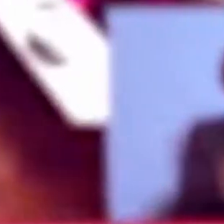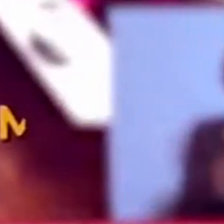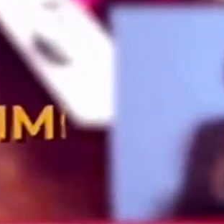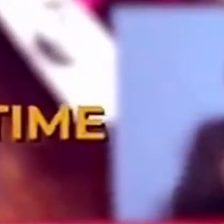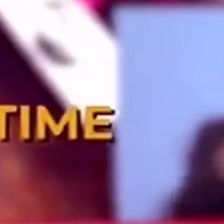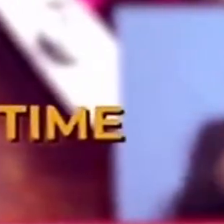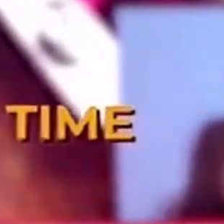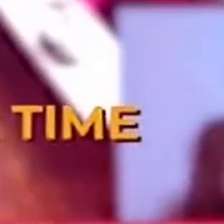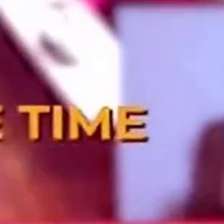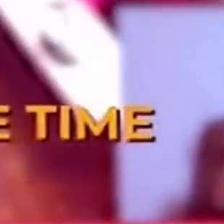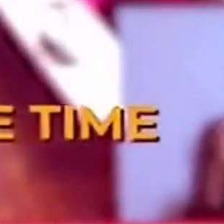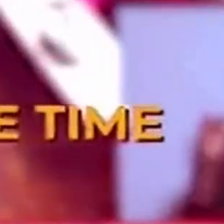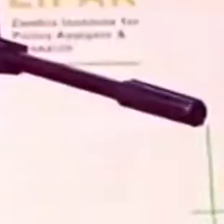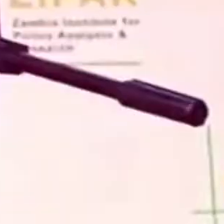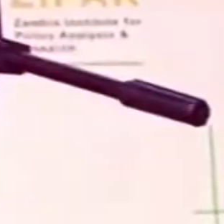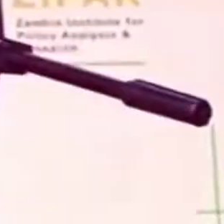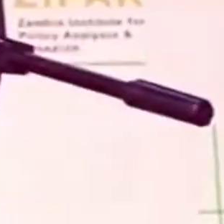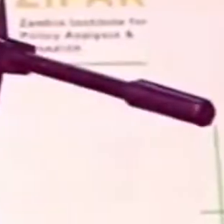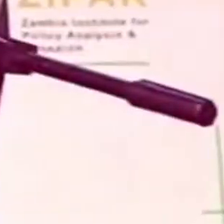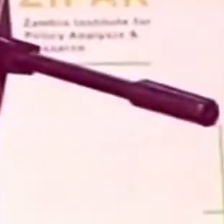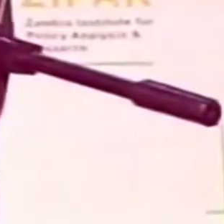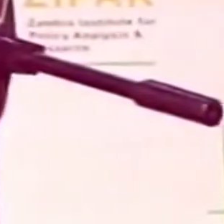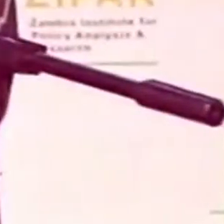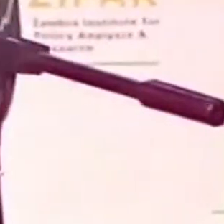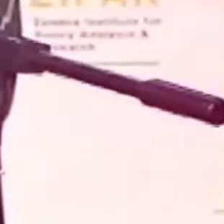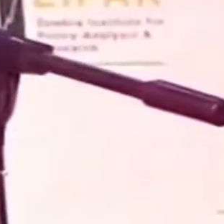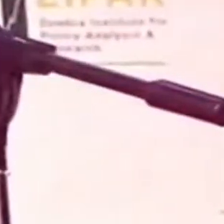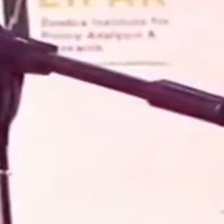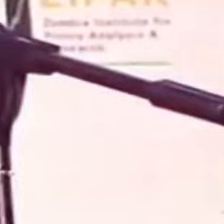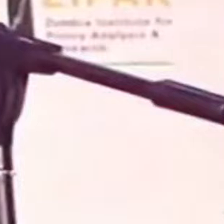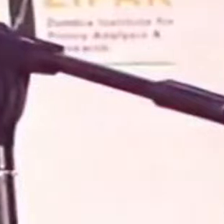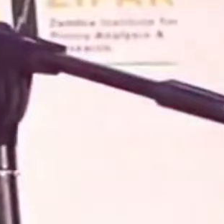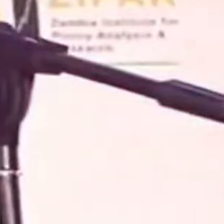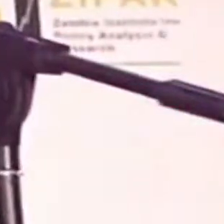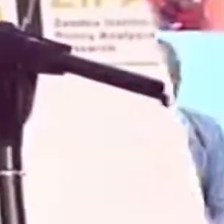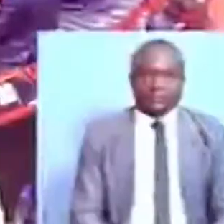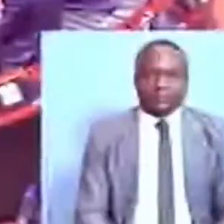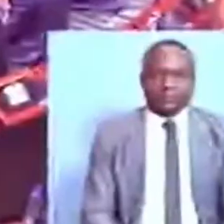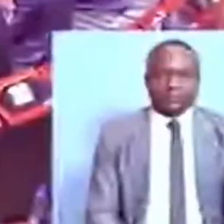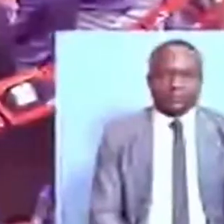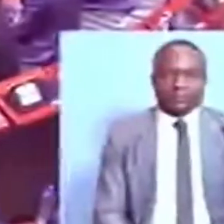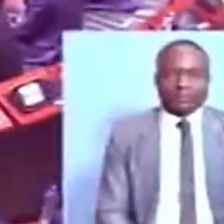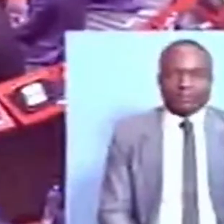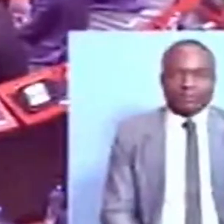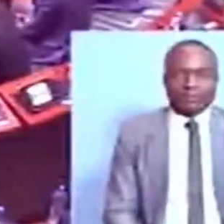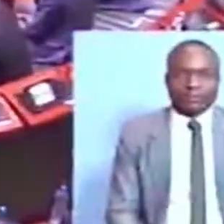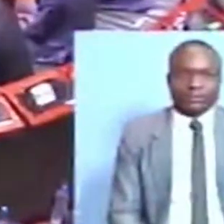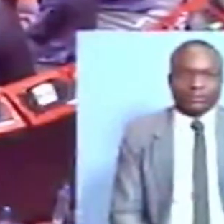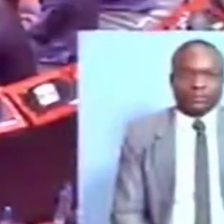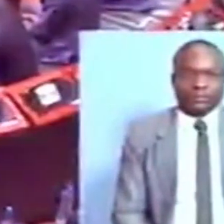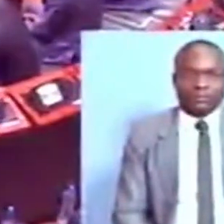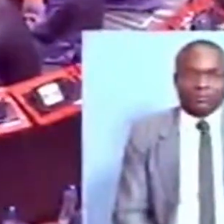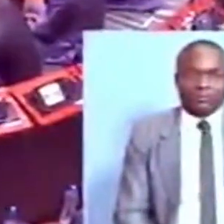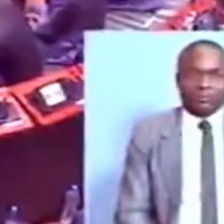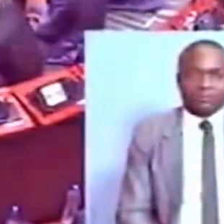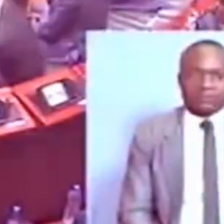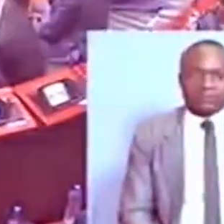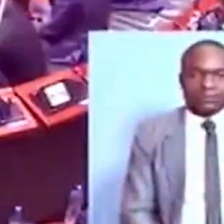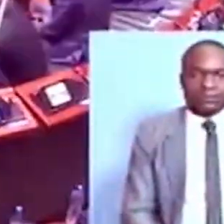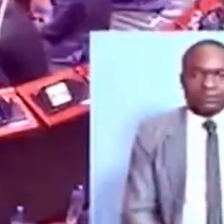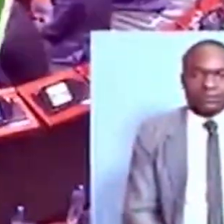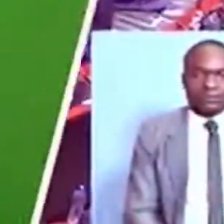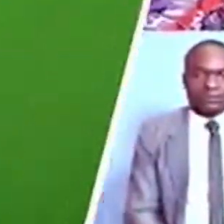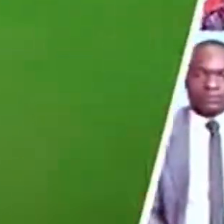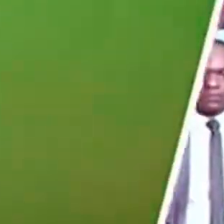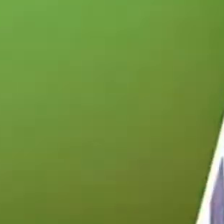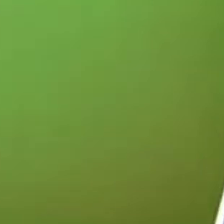Radio. For more information,